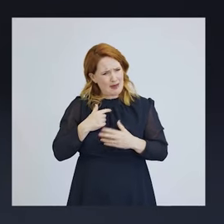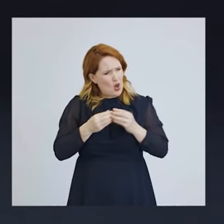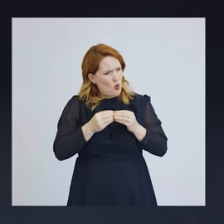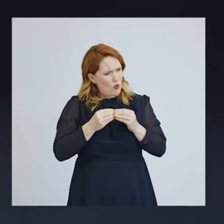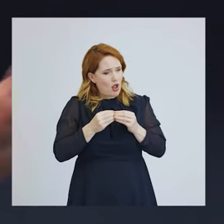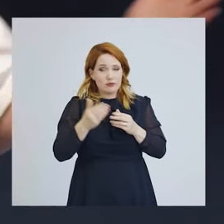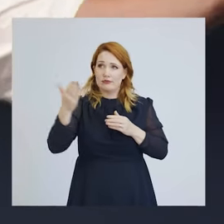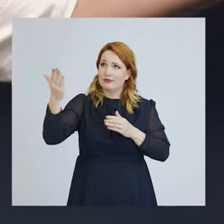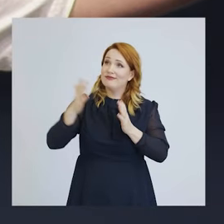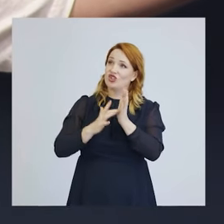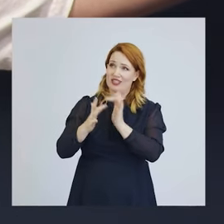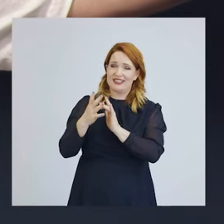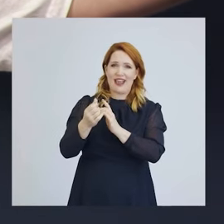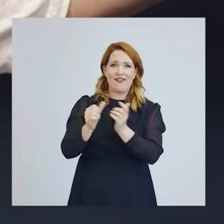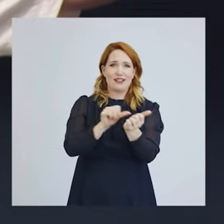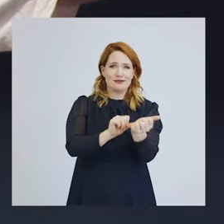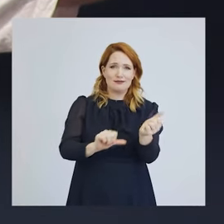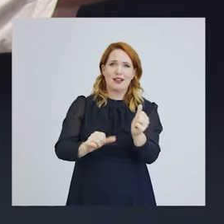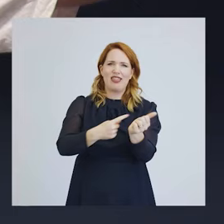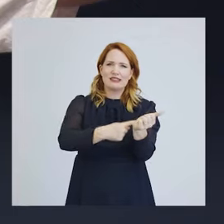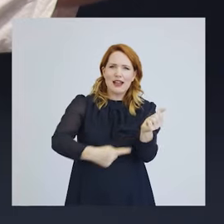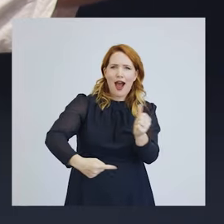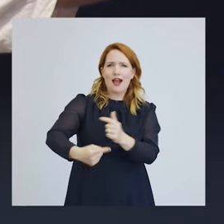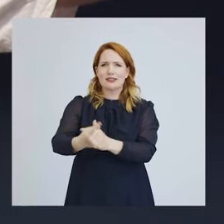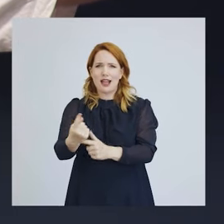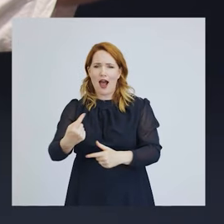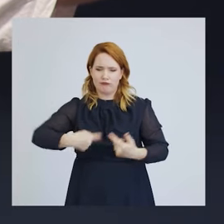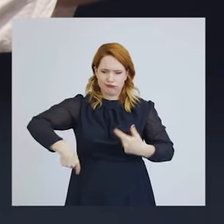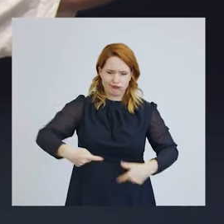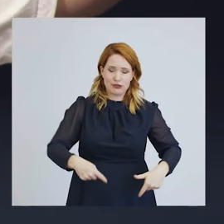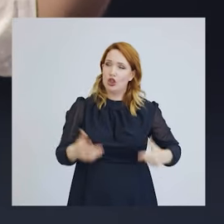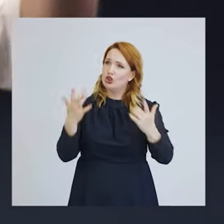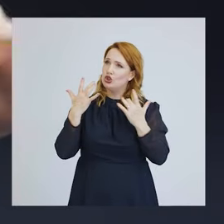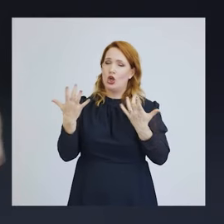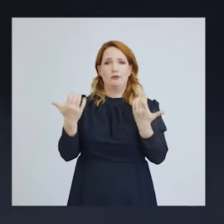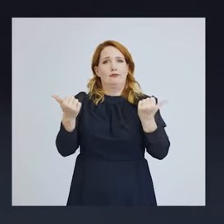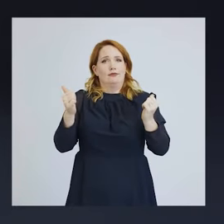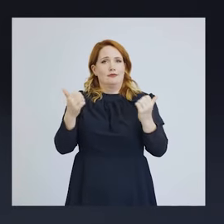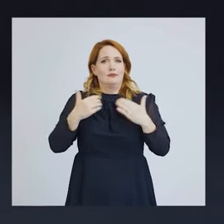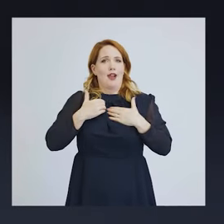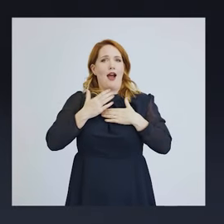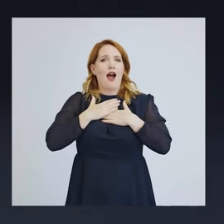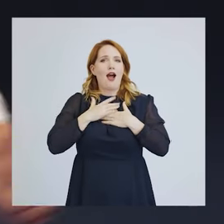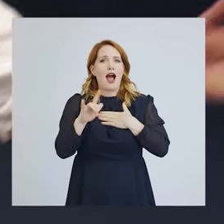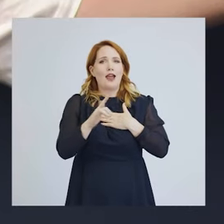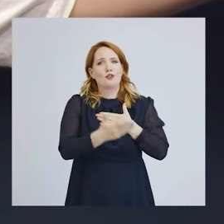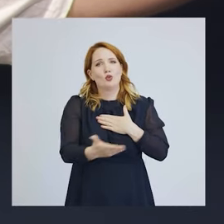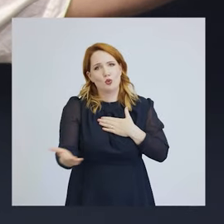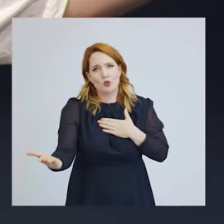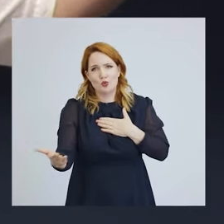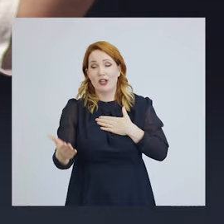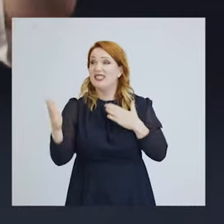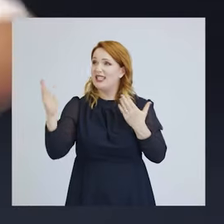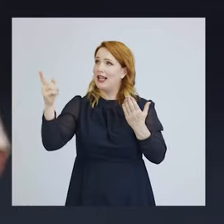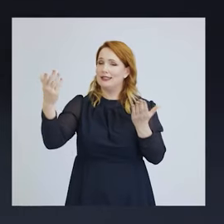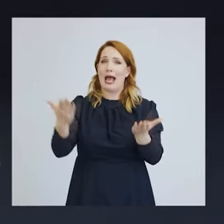to question their worth. Jesus holds the scars that prove our worth. And Jesus is saying today that he still has his arms